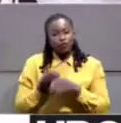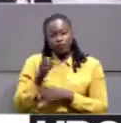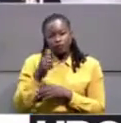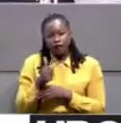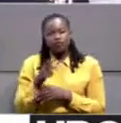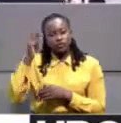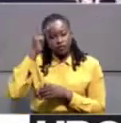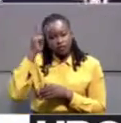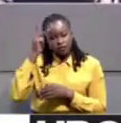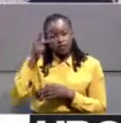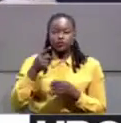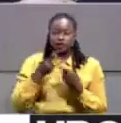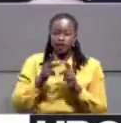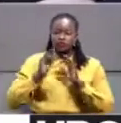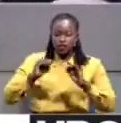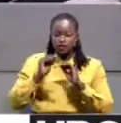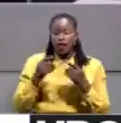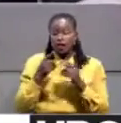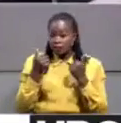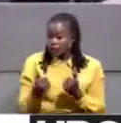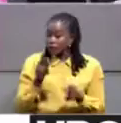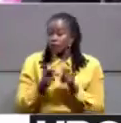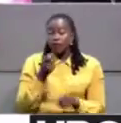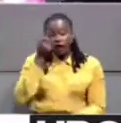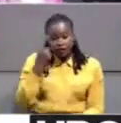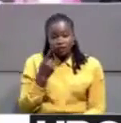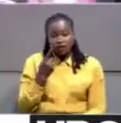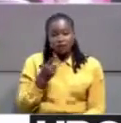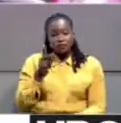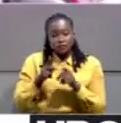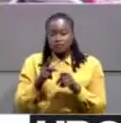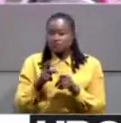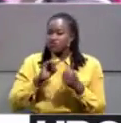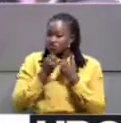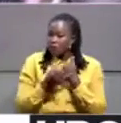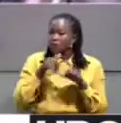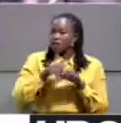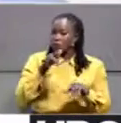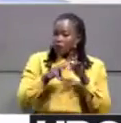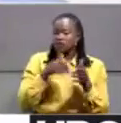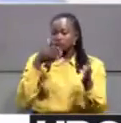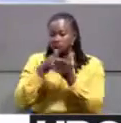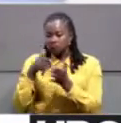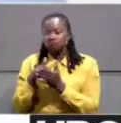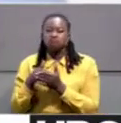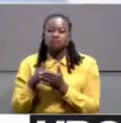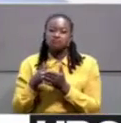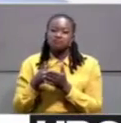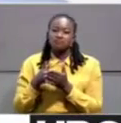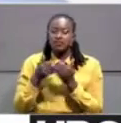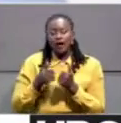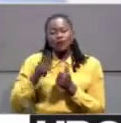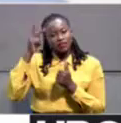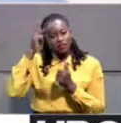have been upped after realizing that white-collar jobs suffered adversely from the effects of COVID-19. Then numerous